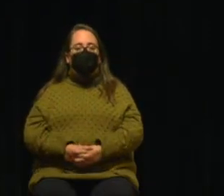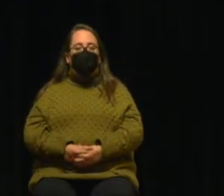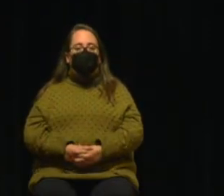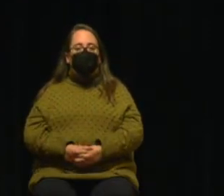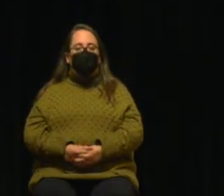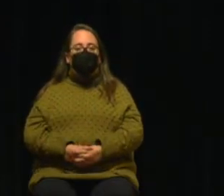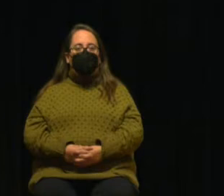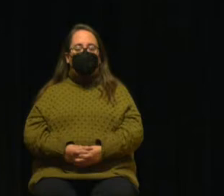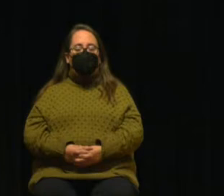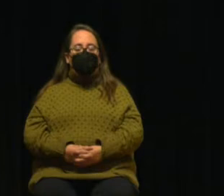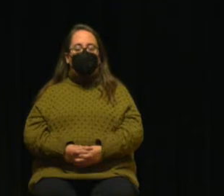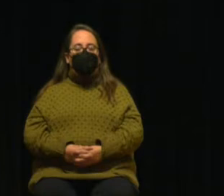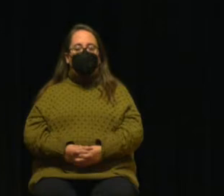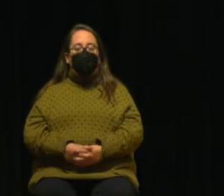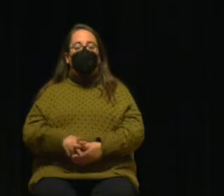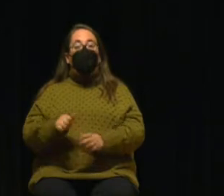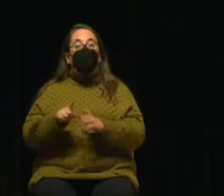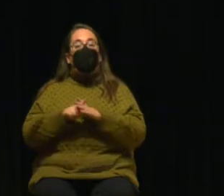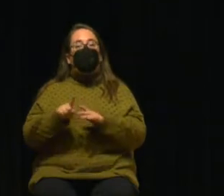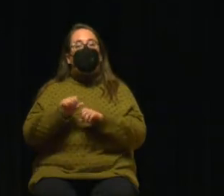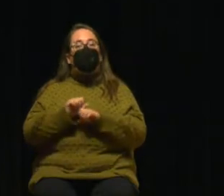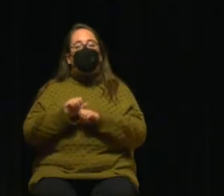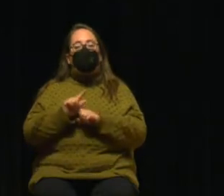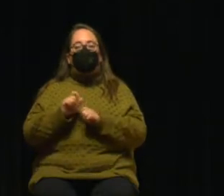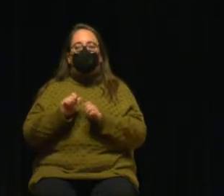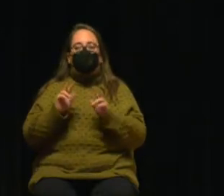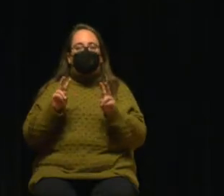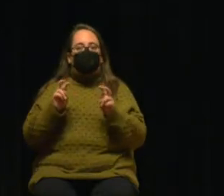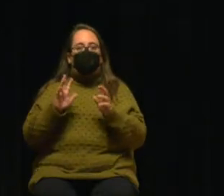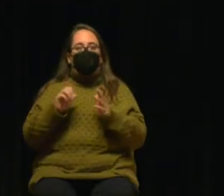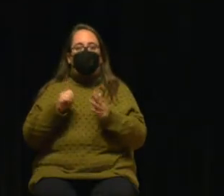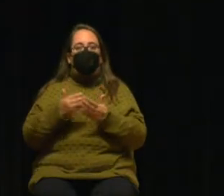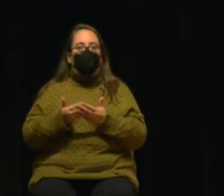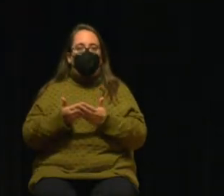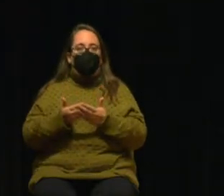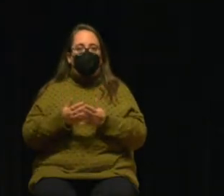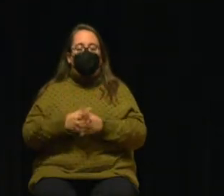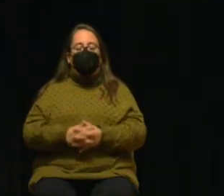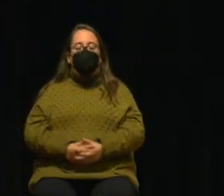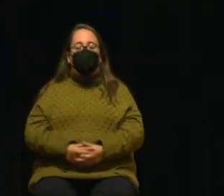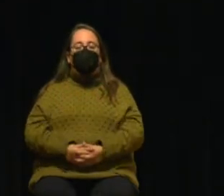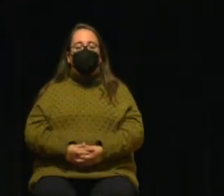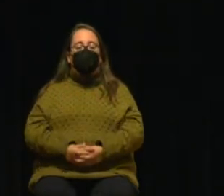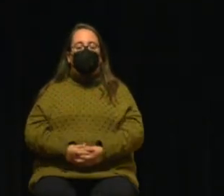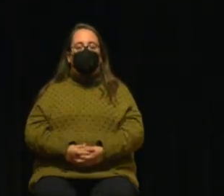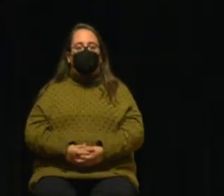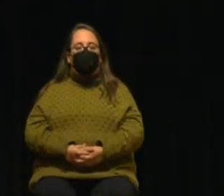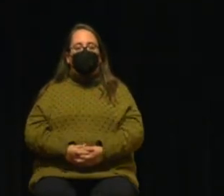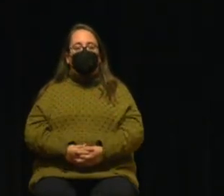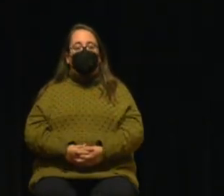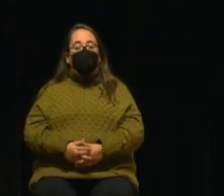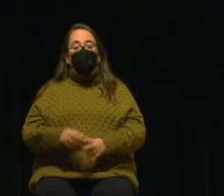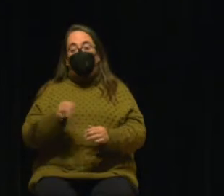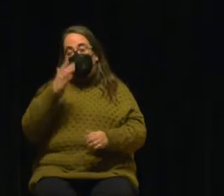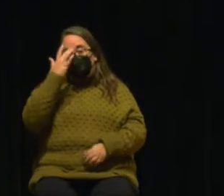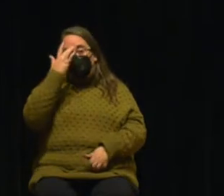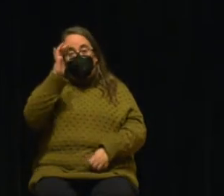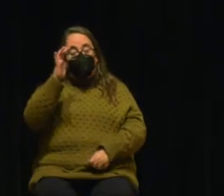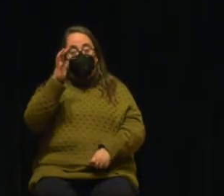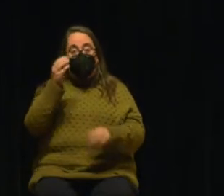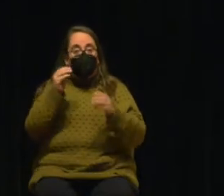Other fugitive slaves simply just arrived. They didn't have any ingenious methods. They didn't have